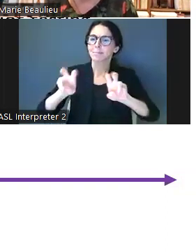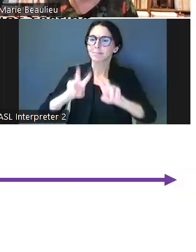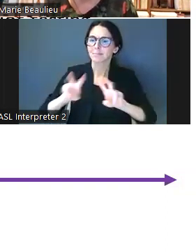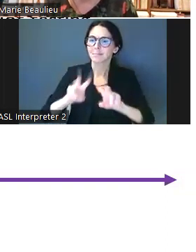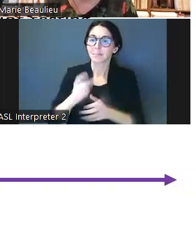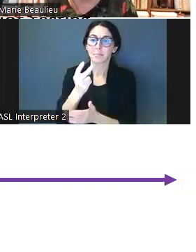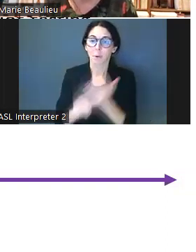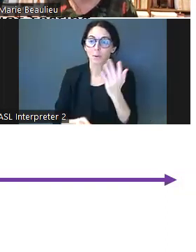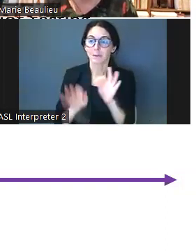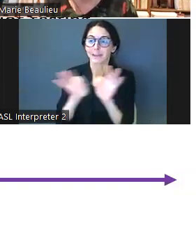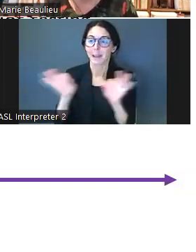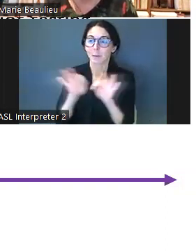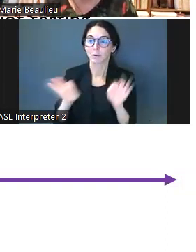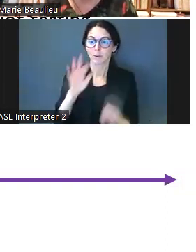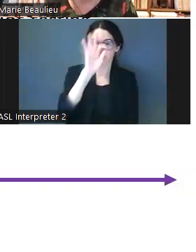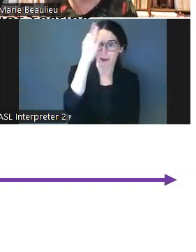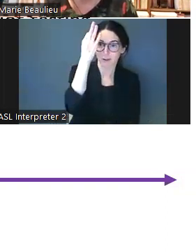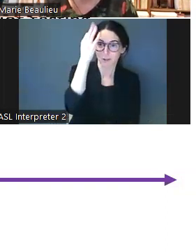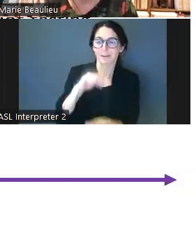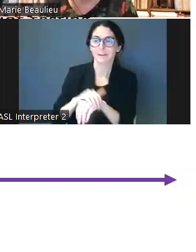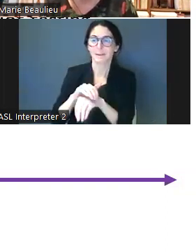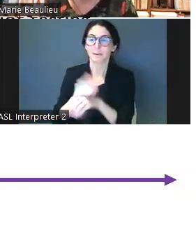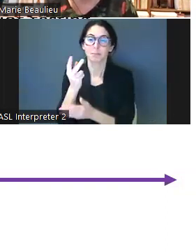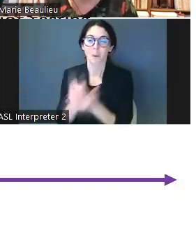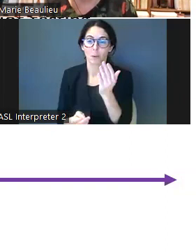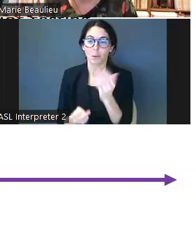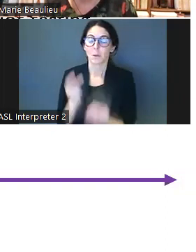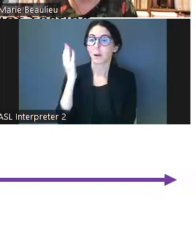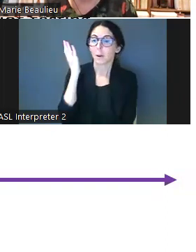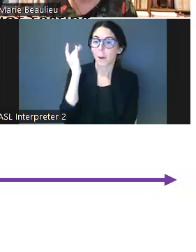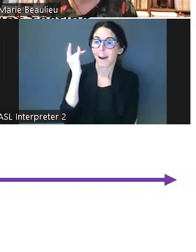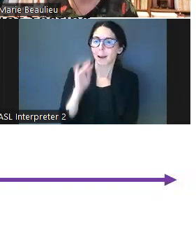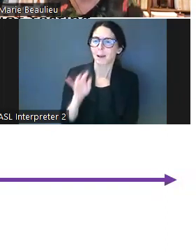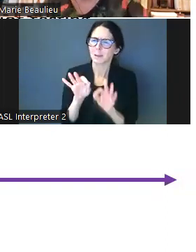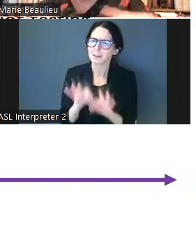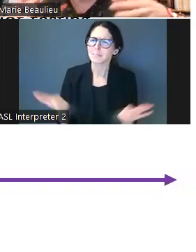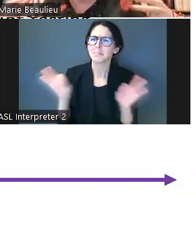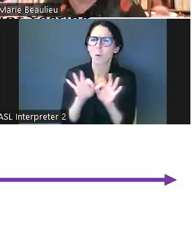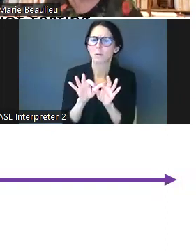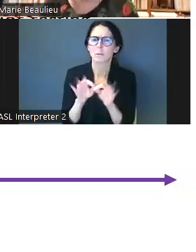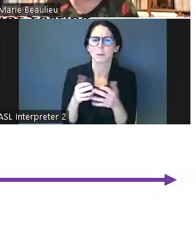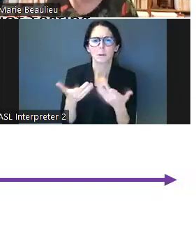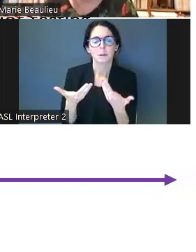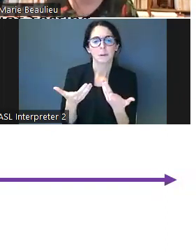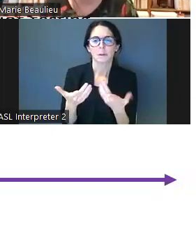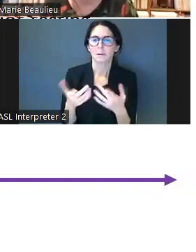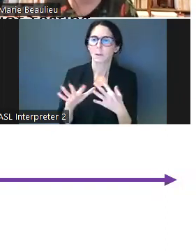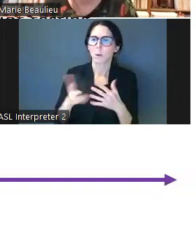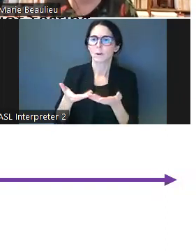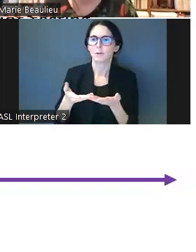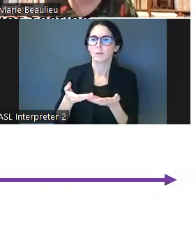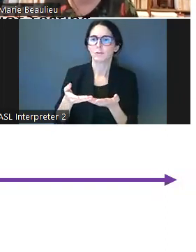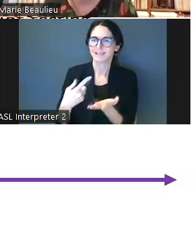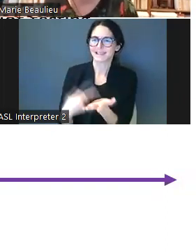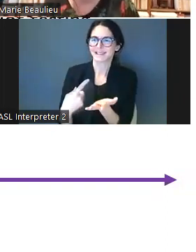French and in English, because it was important that we would be able to be in dialogue broader than the Quebec